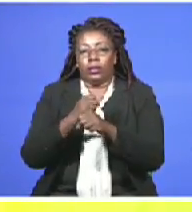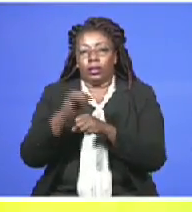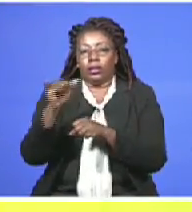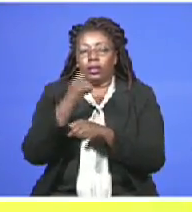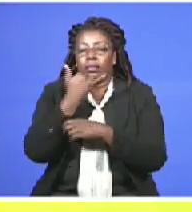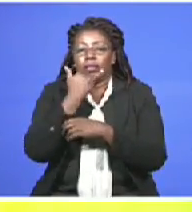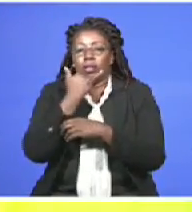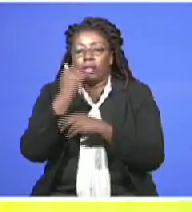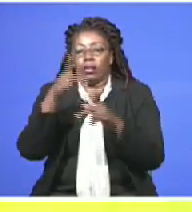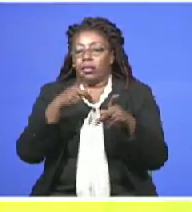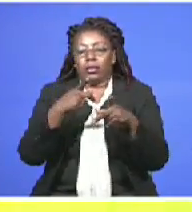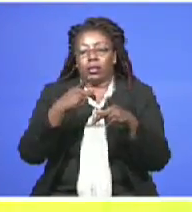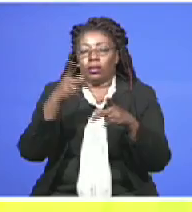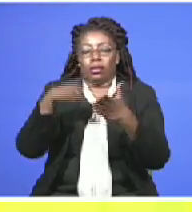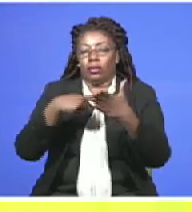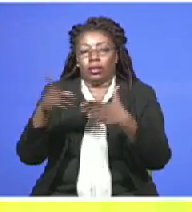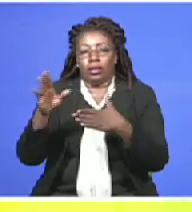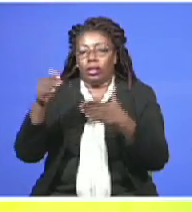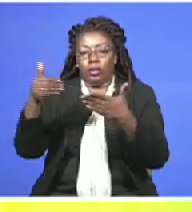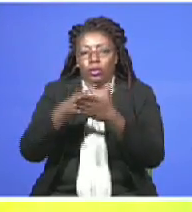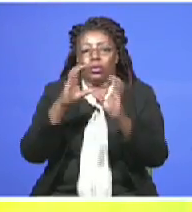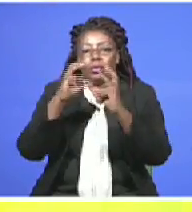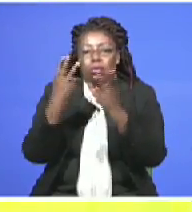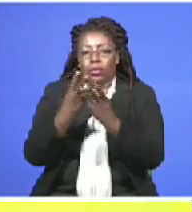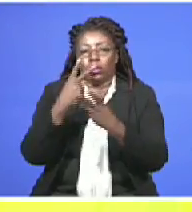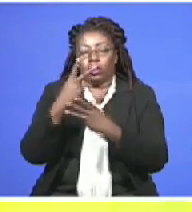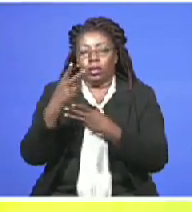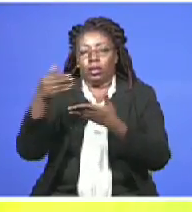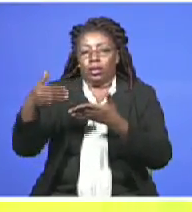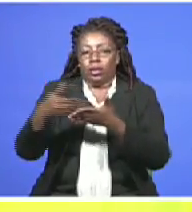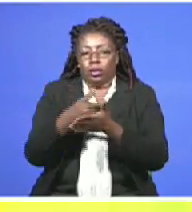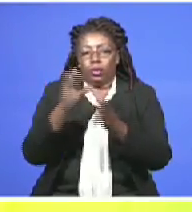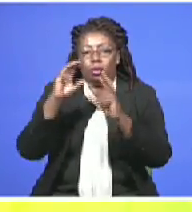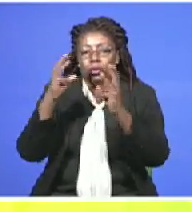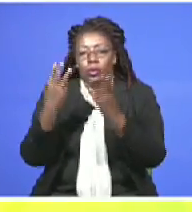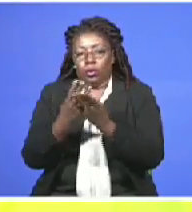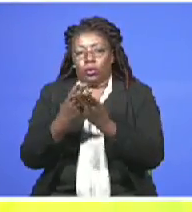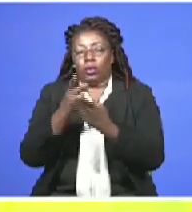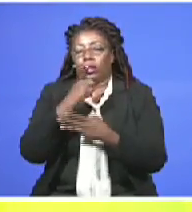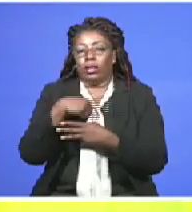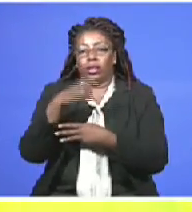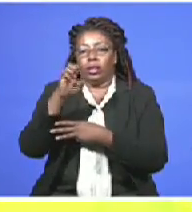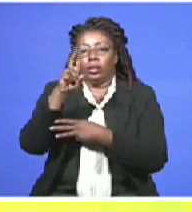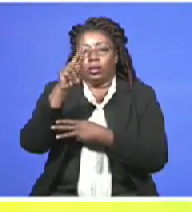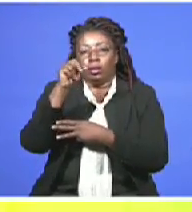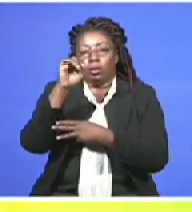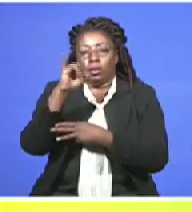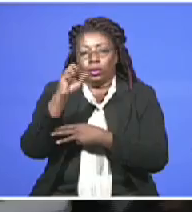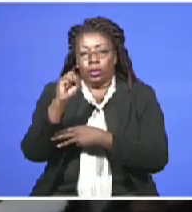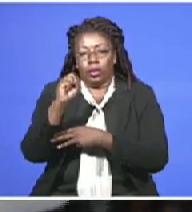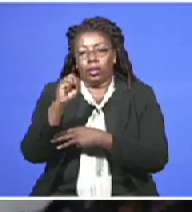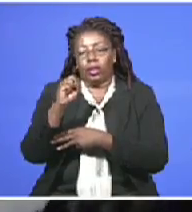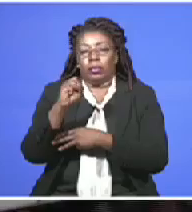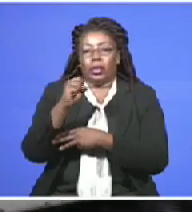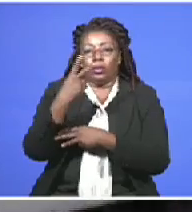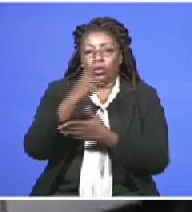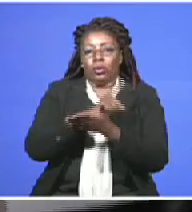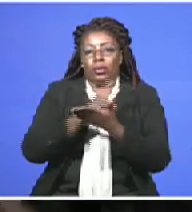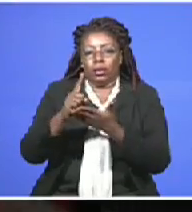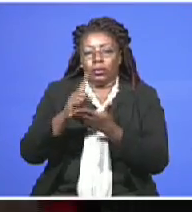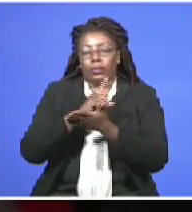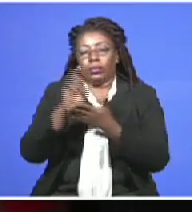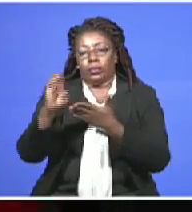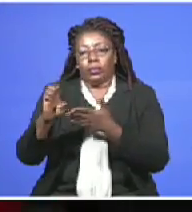mistake, so everybody gone. I have new crew. So you'll see a brand new crew on Lady Eunice for Ballarat in about 2 weeks. Well, over the